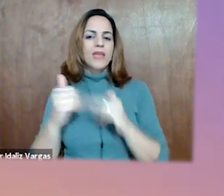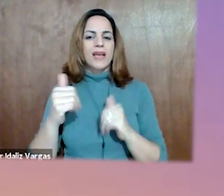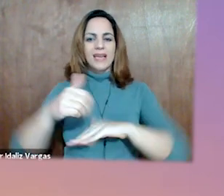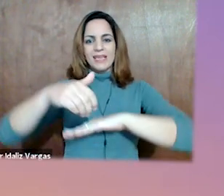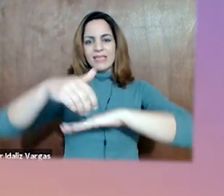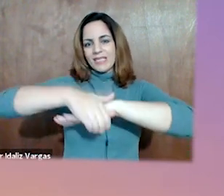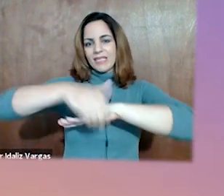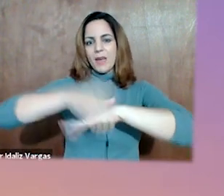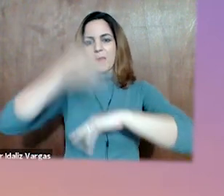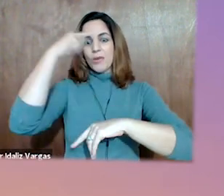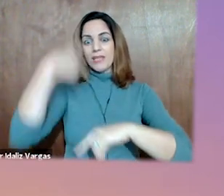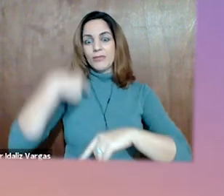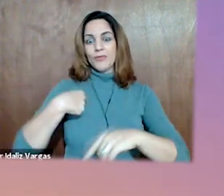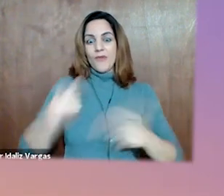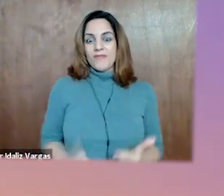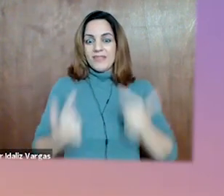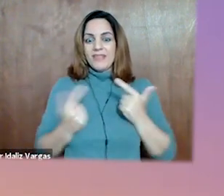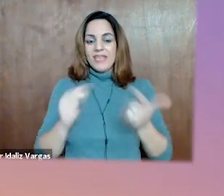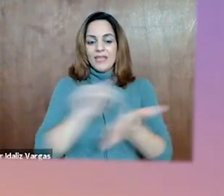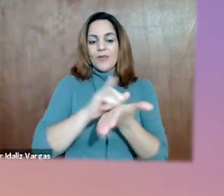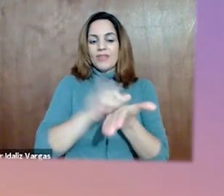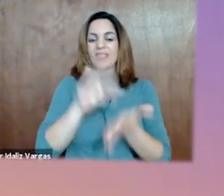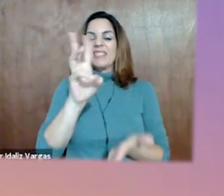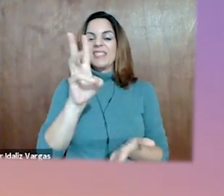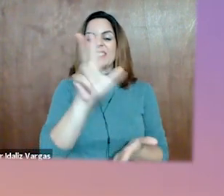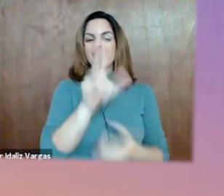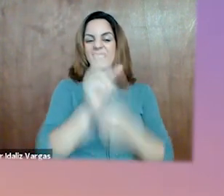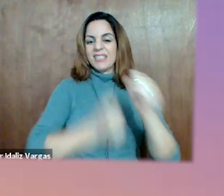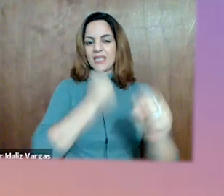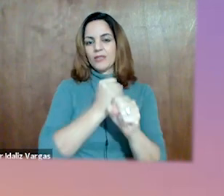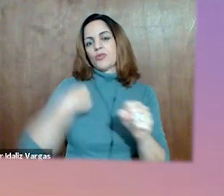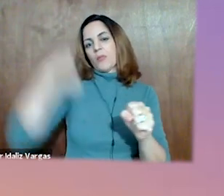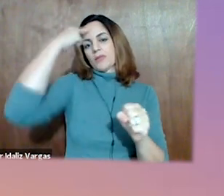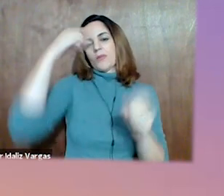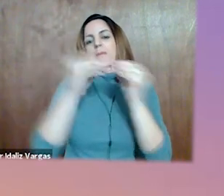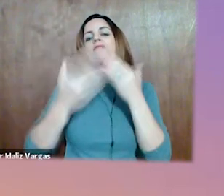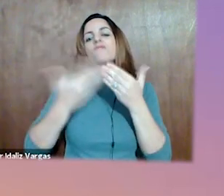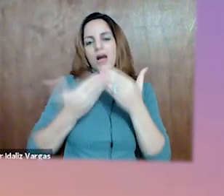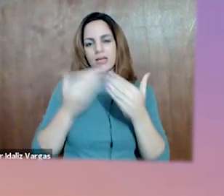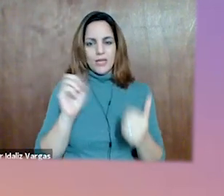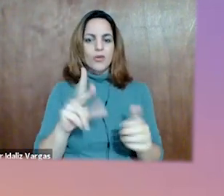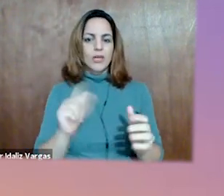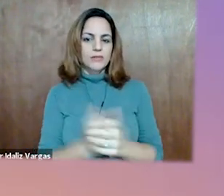años de mi vida fueron en Nueva York y se me hace más fácil. Okay, but let me